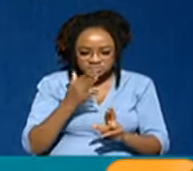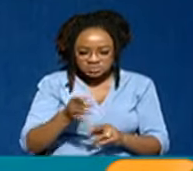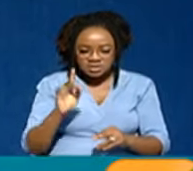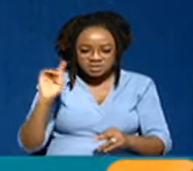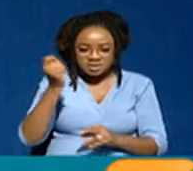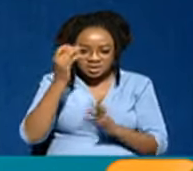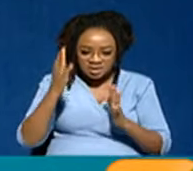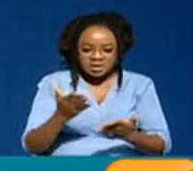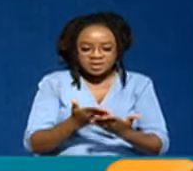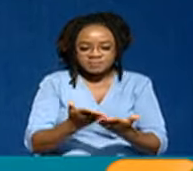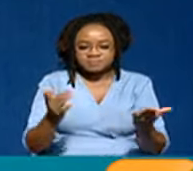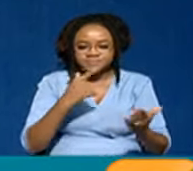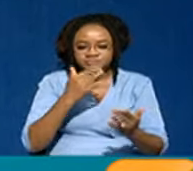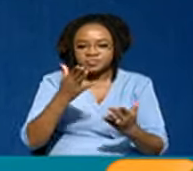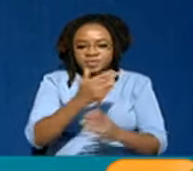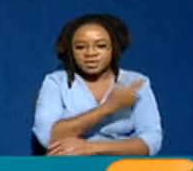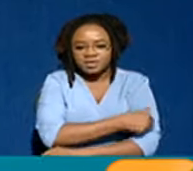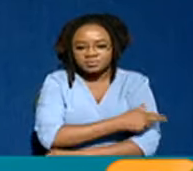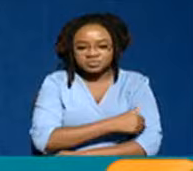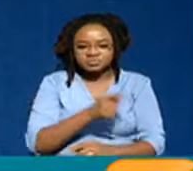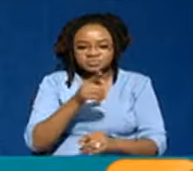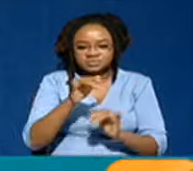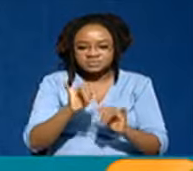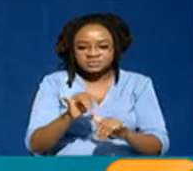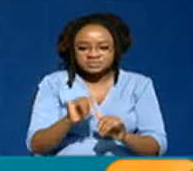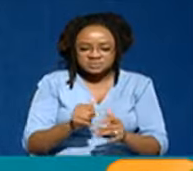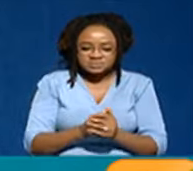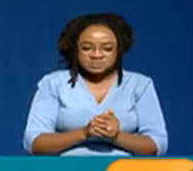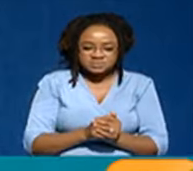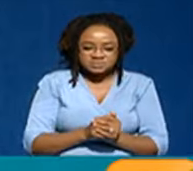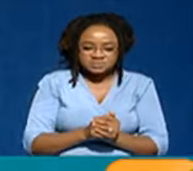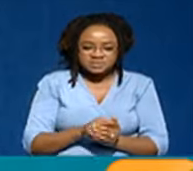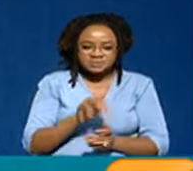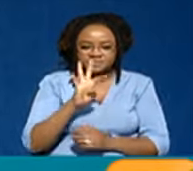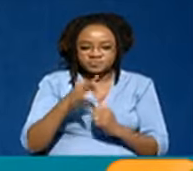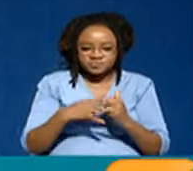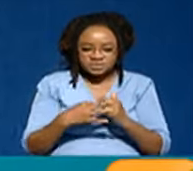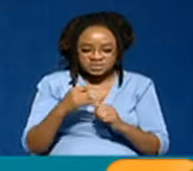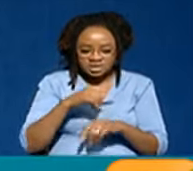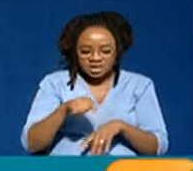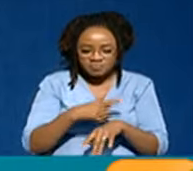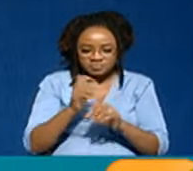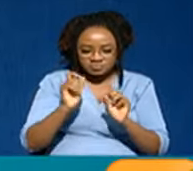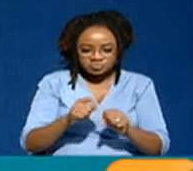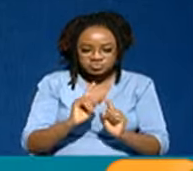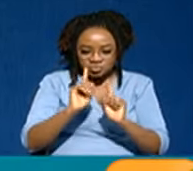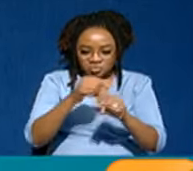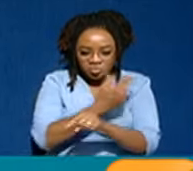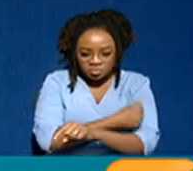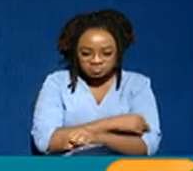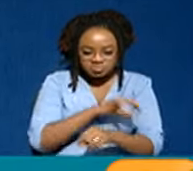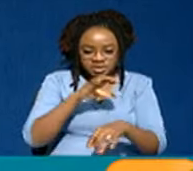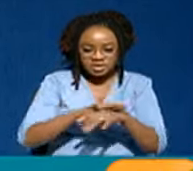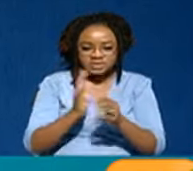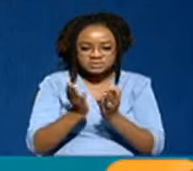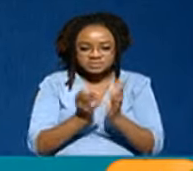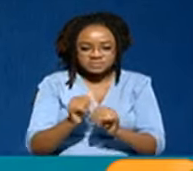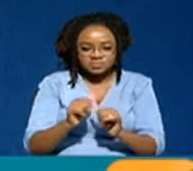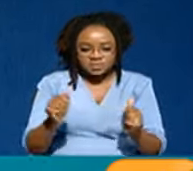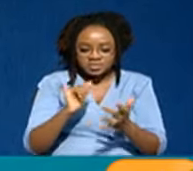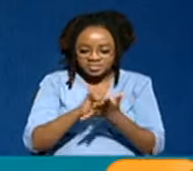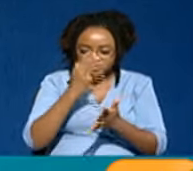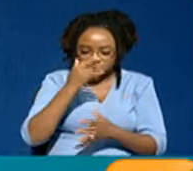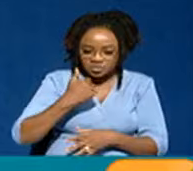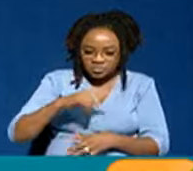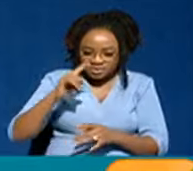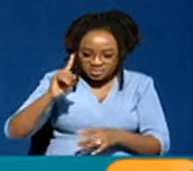who are going to the hospital and staying there for 24 hours or 48 hours can actually go to the hospital and find services. Okay. That's why we demand for these